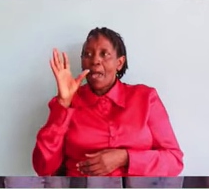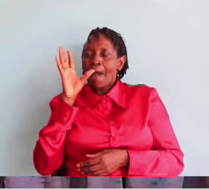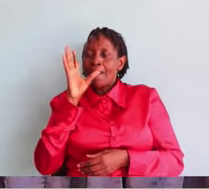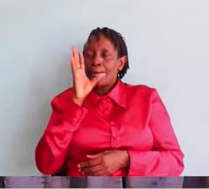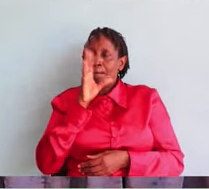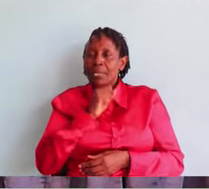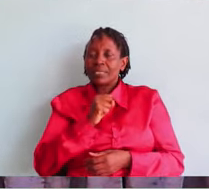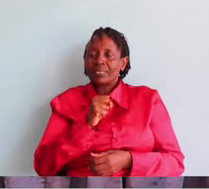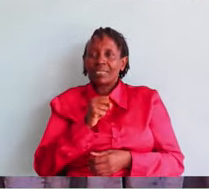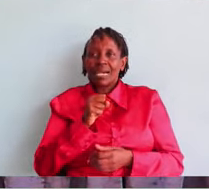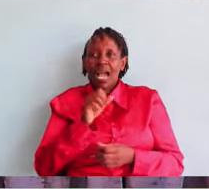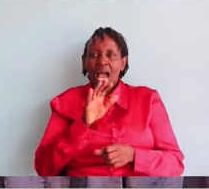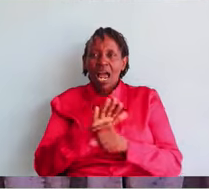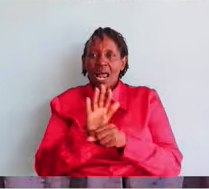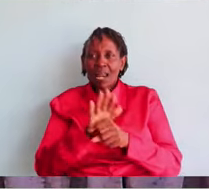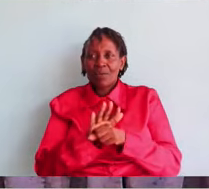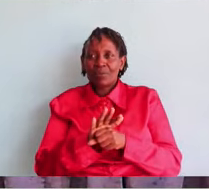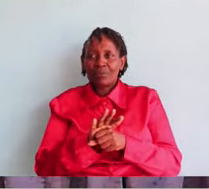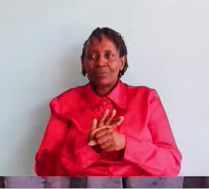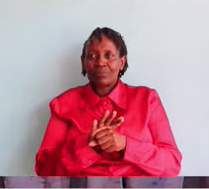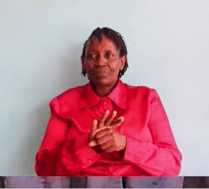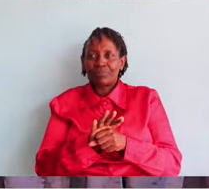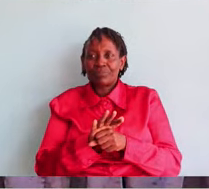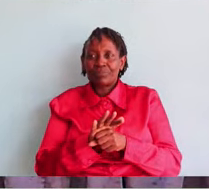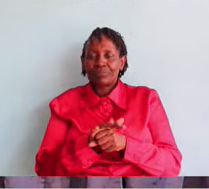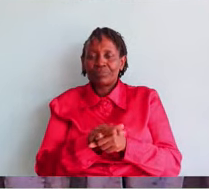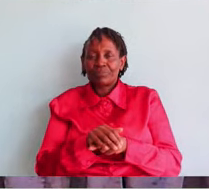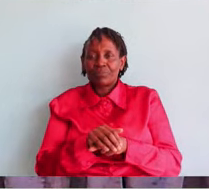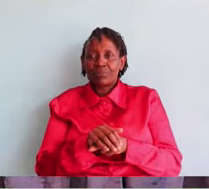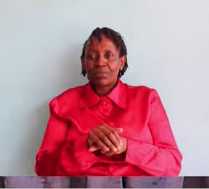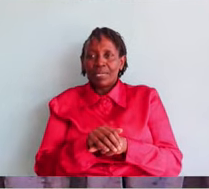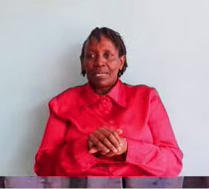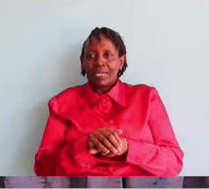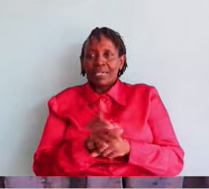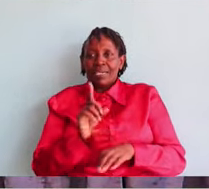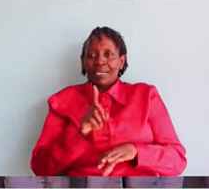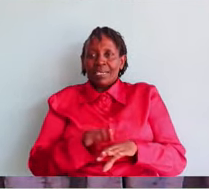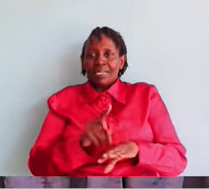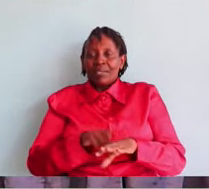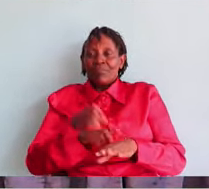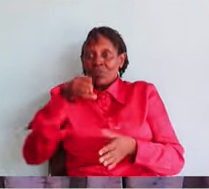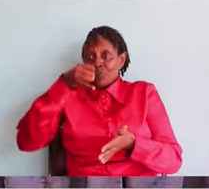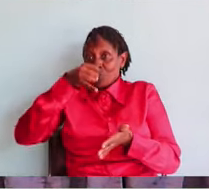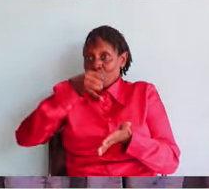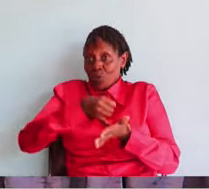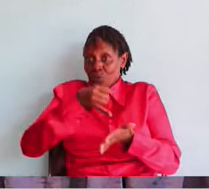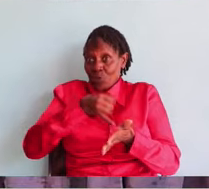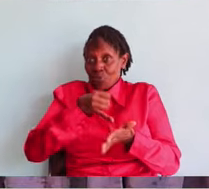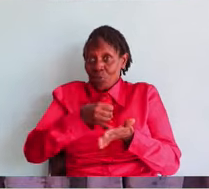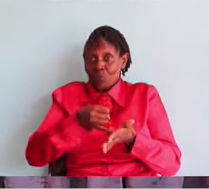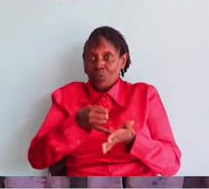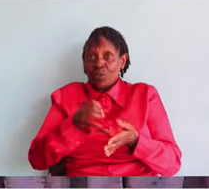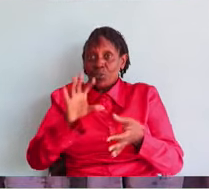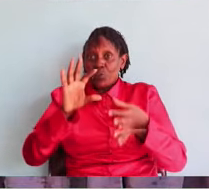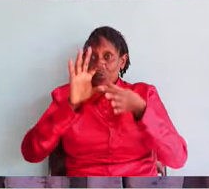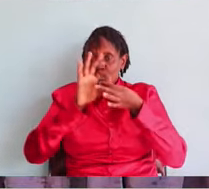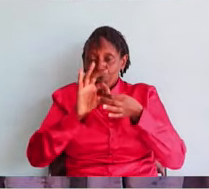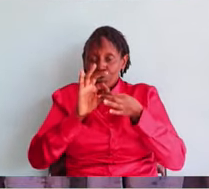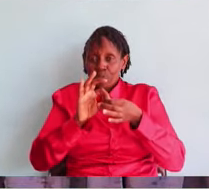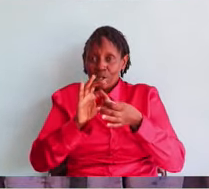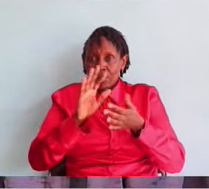time something to do with community. It is when you get involved, it's when you plug in and be part of